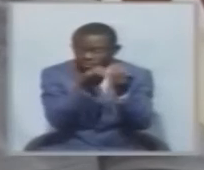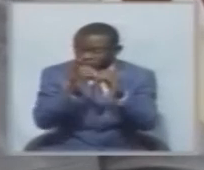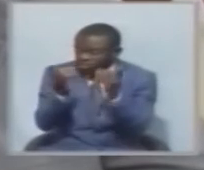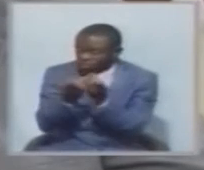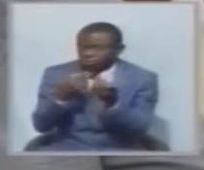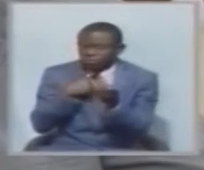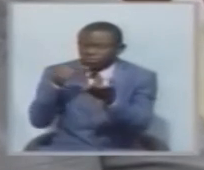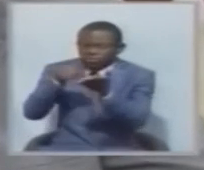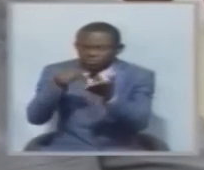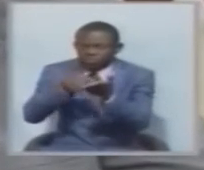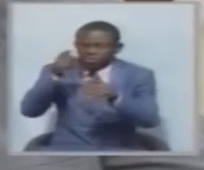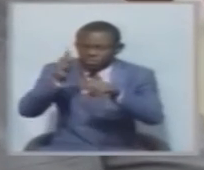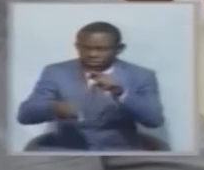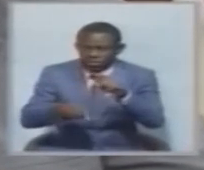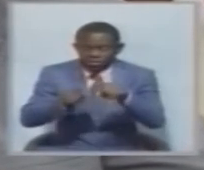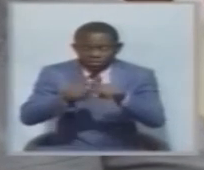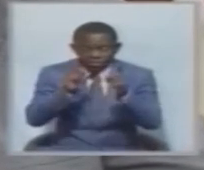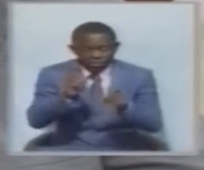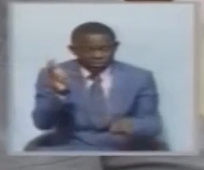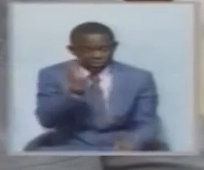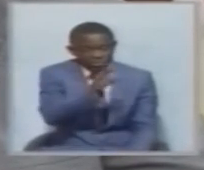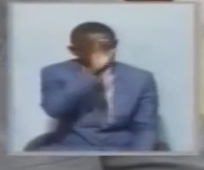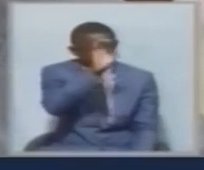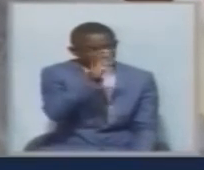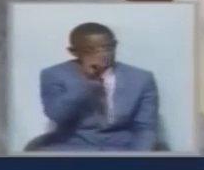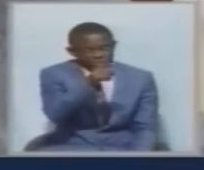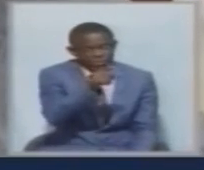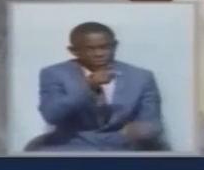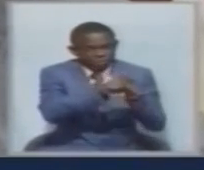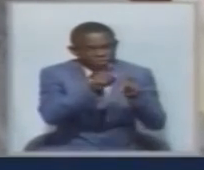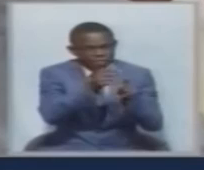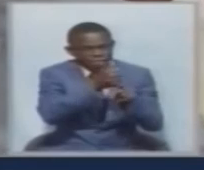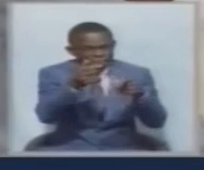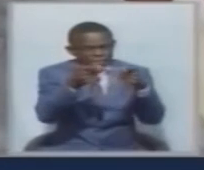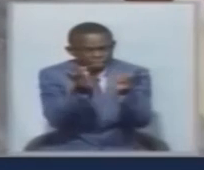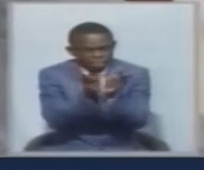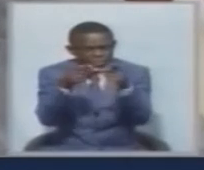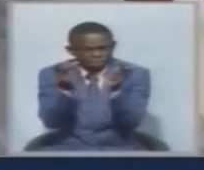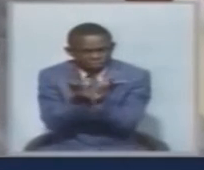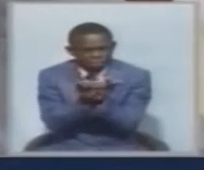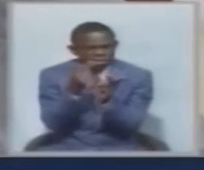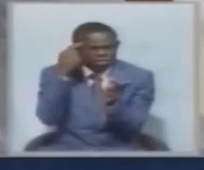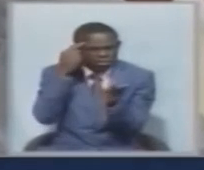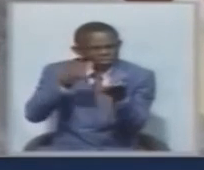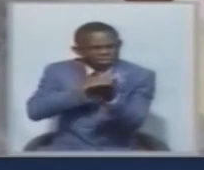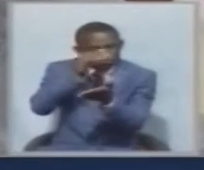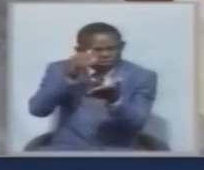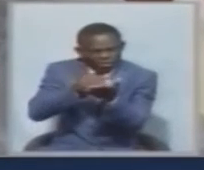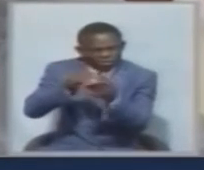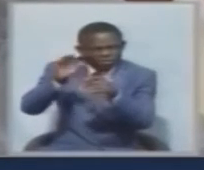basically it's in the Western Province and other parts that have been identified in the, I think, central part